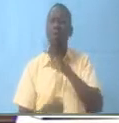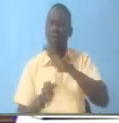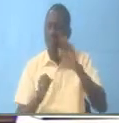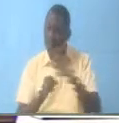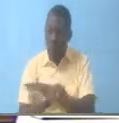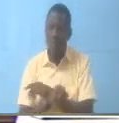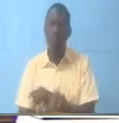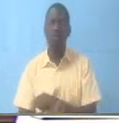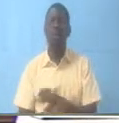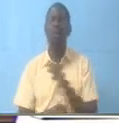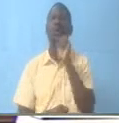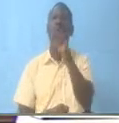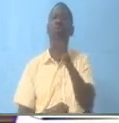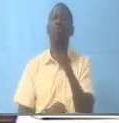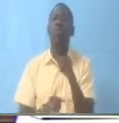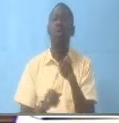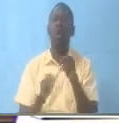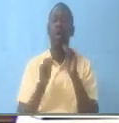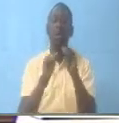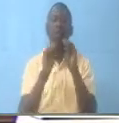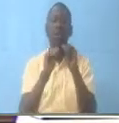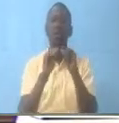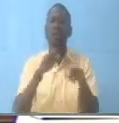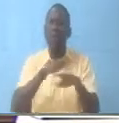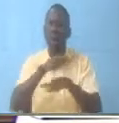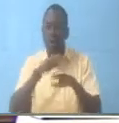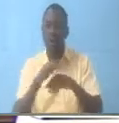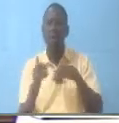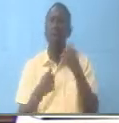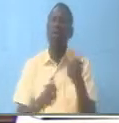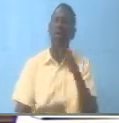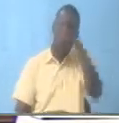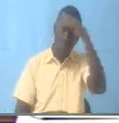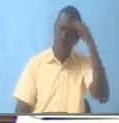your educational background and your work experience,